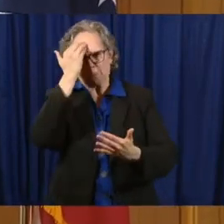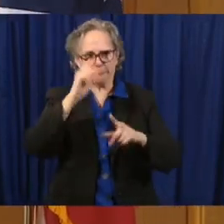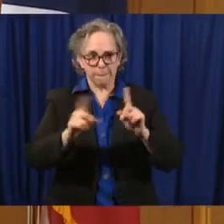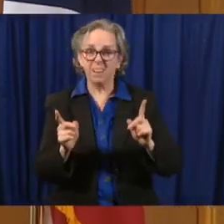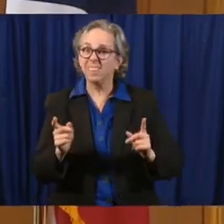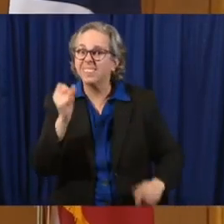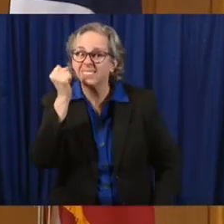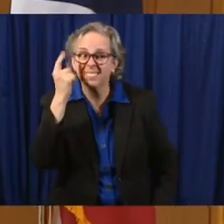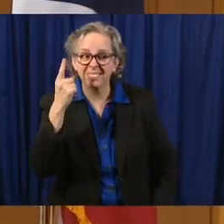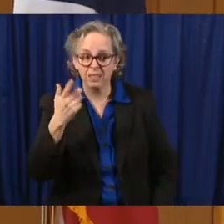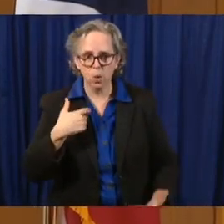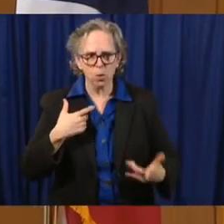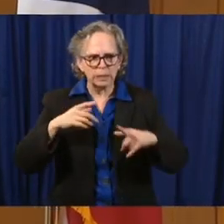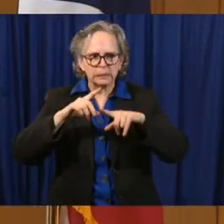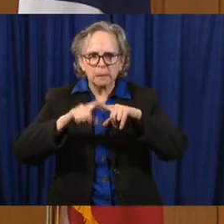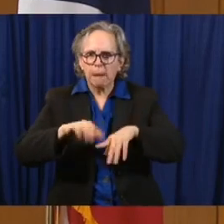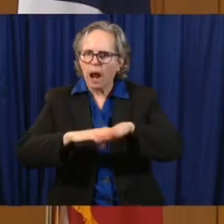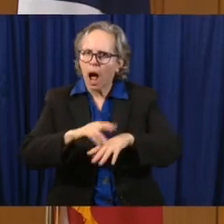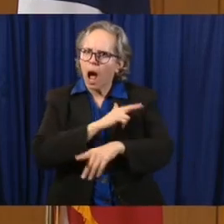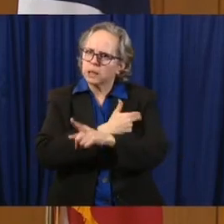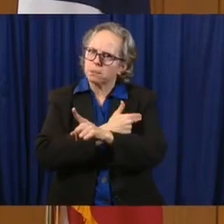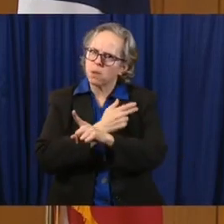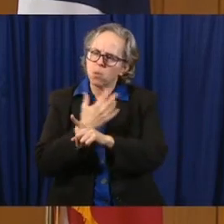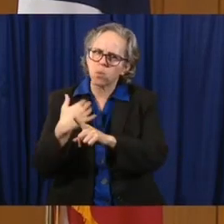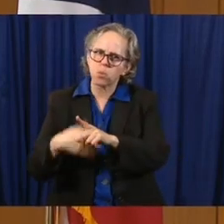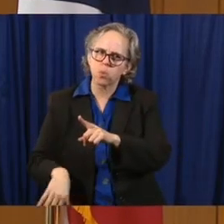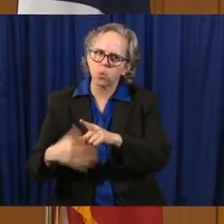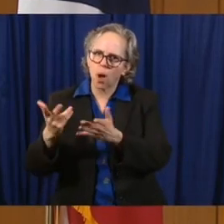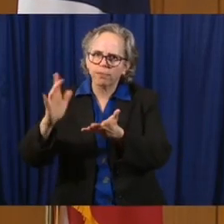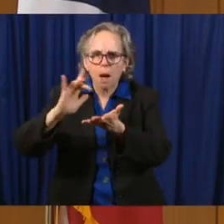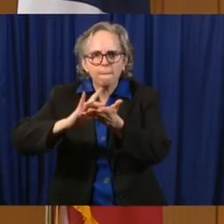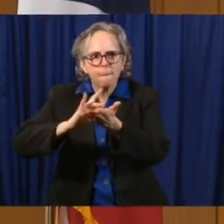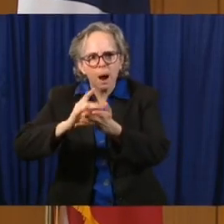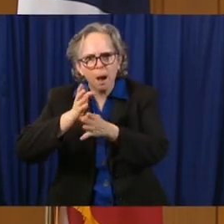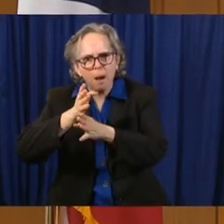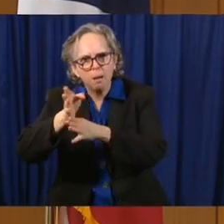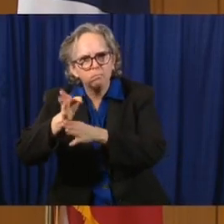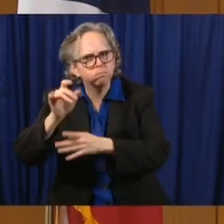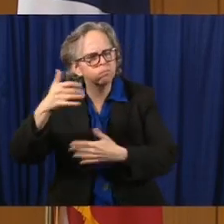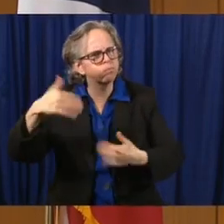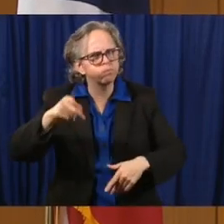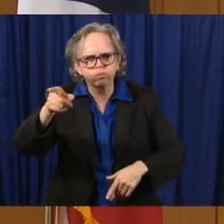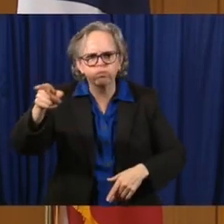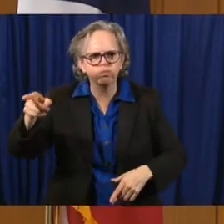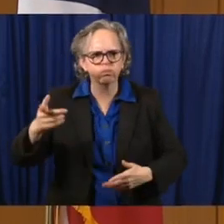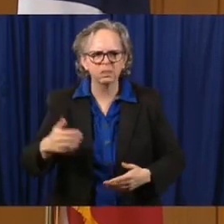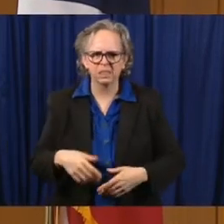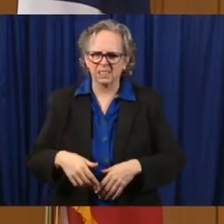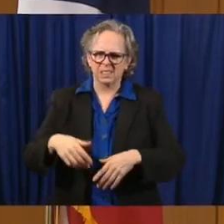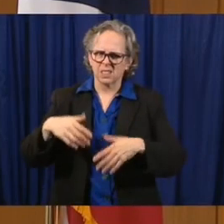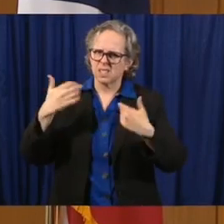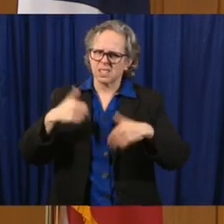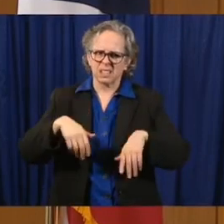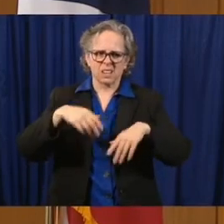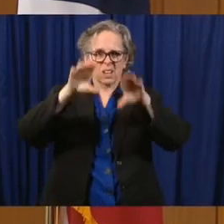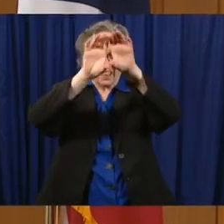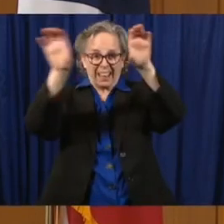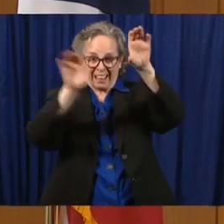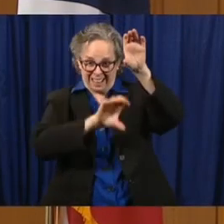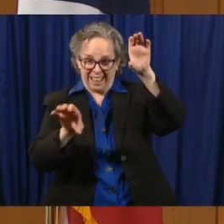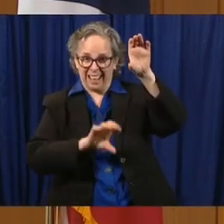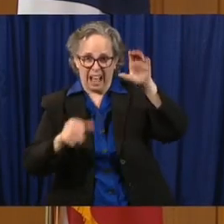road. It is over a year, and we will have to be on ready for quite some time to come. Thank you. Let me just